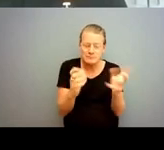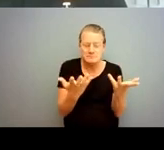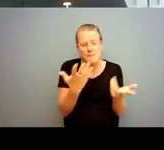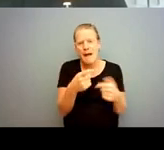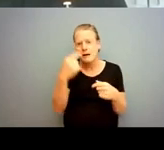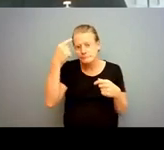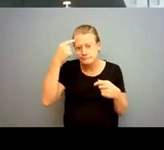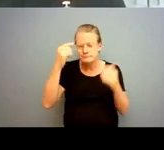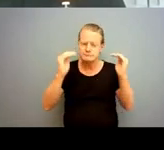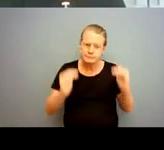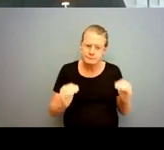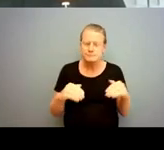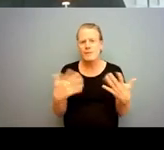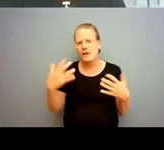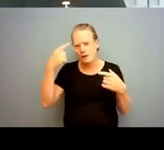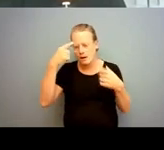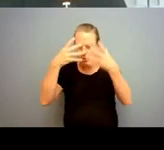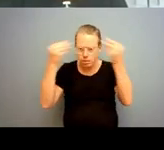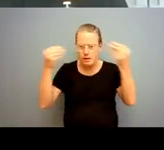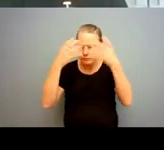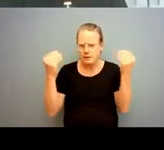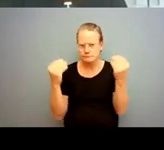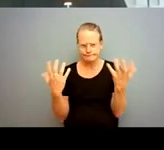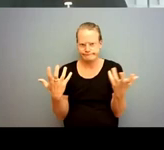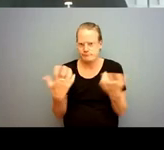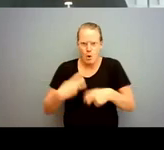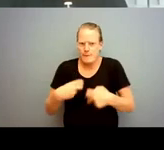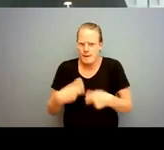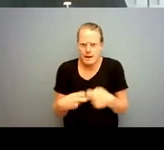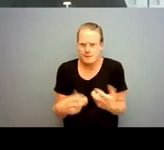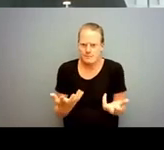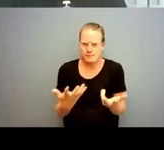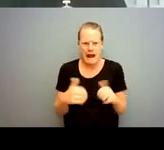social service and support in sparsely populated areas is also a challenge.